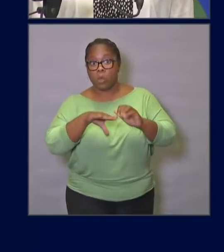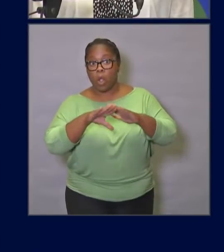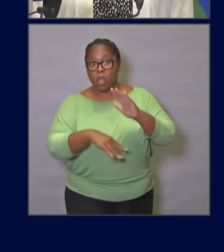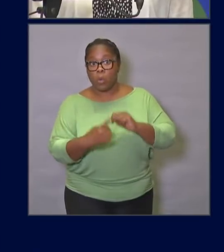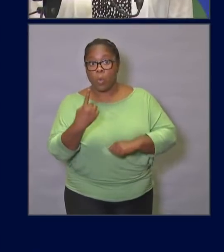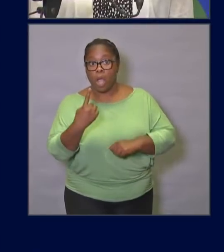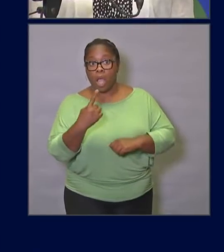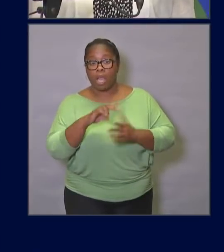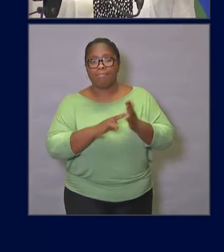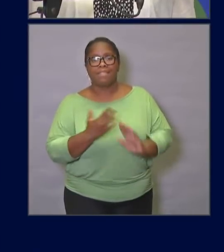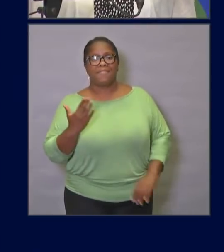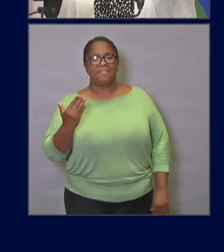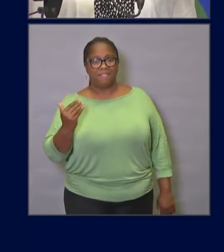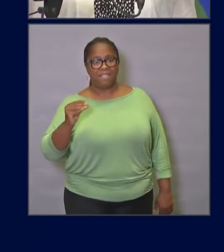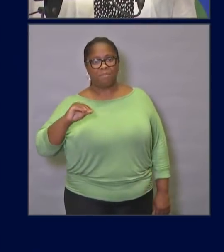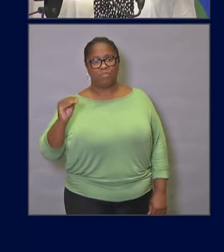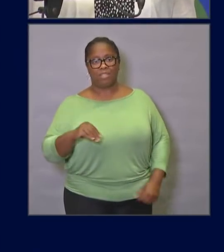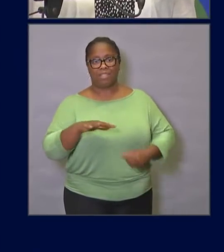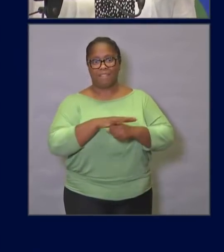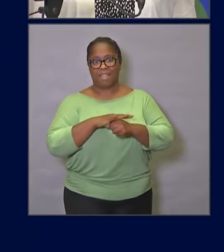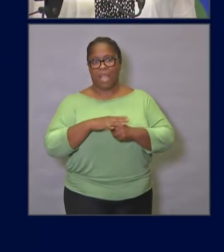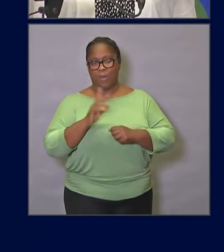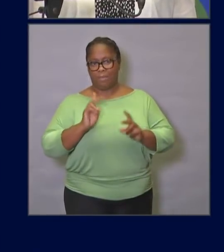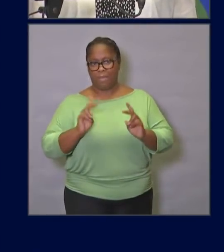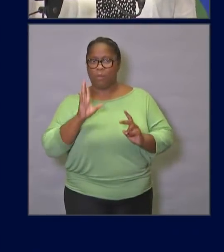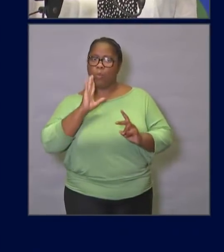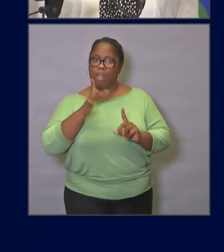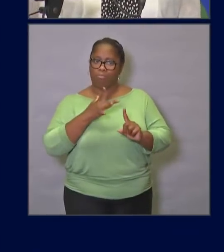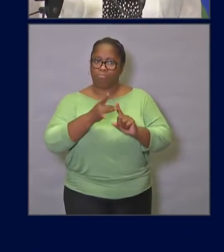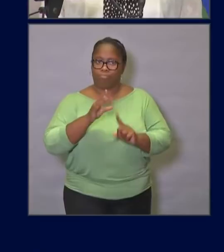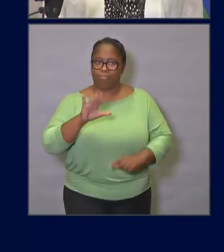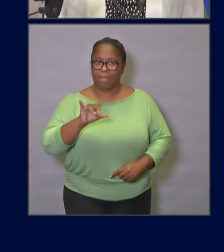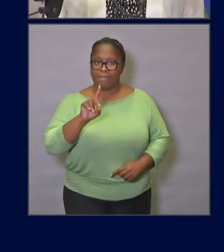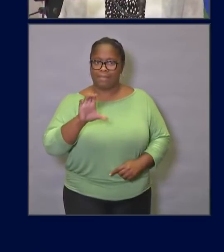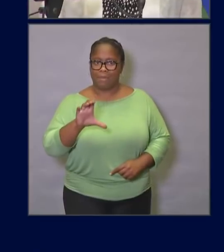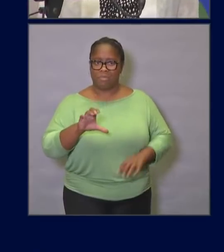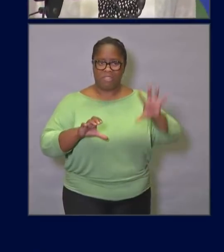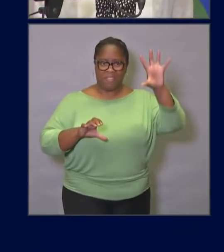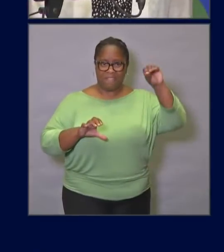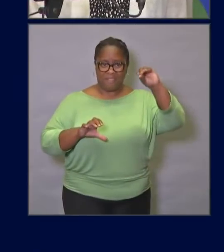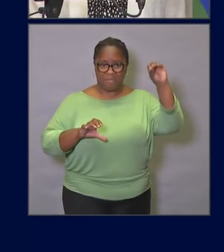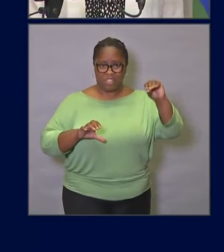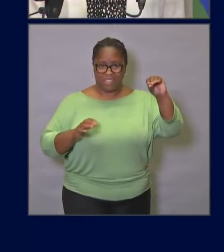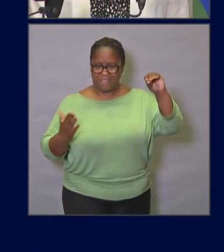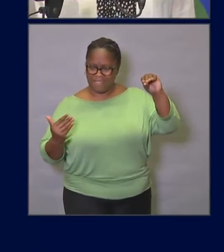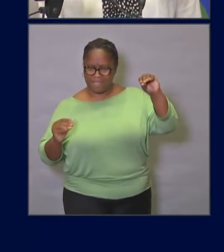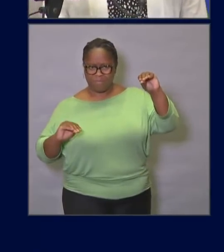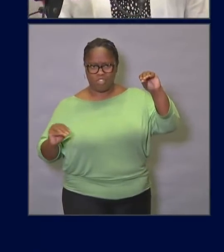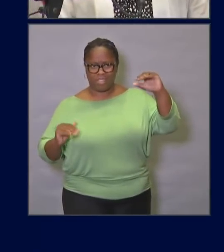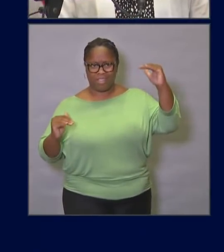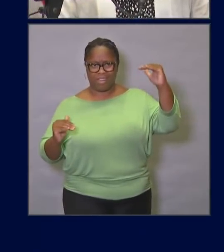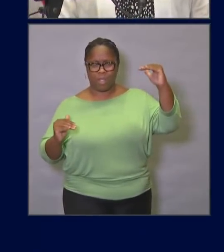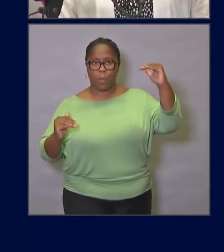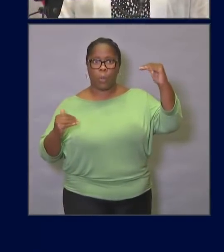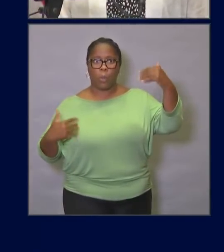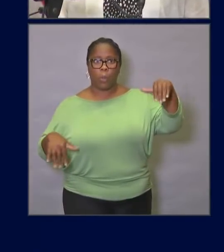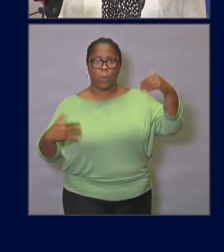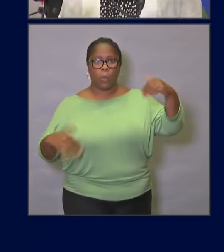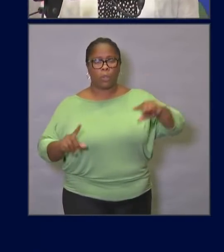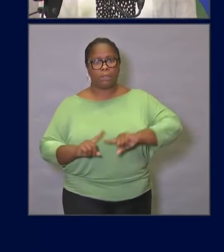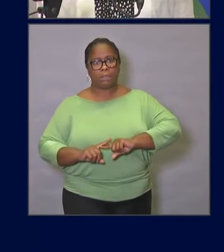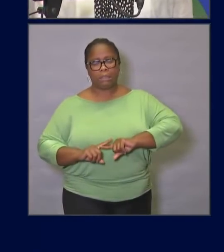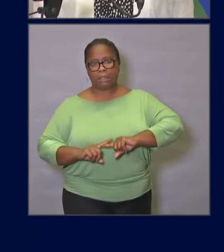of the county residents will have been infected by December. These differences are striking. They are several-fold difference